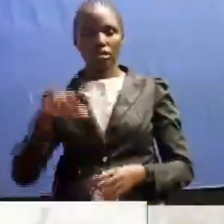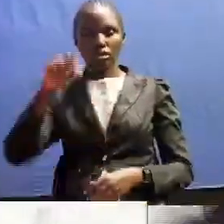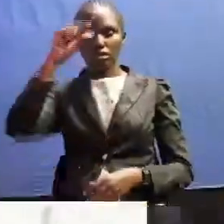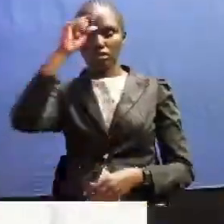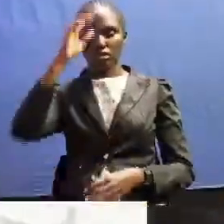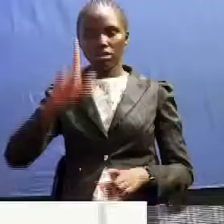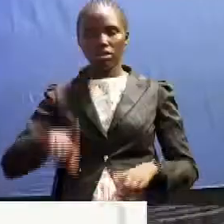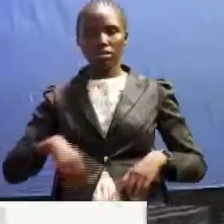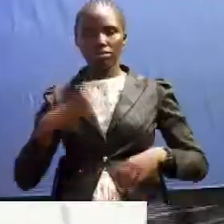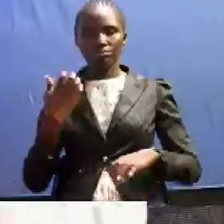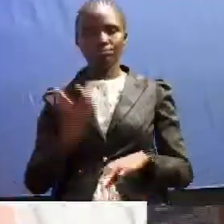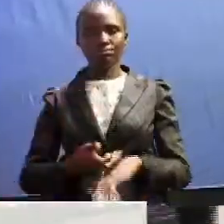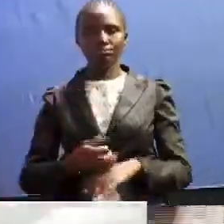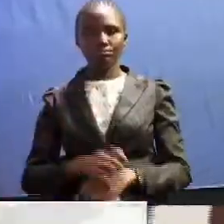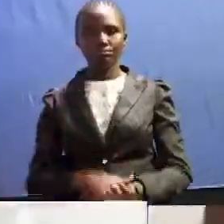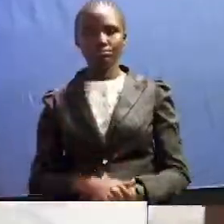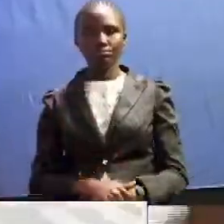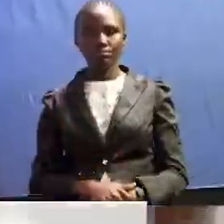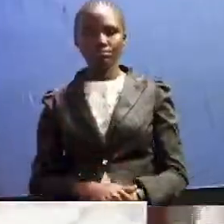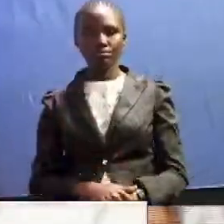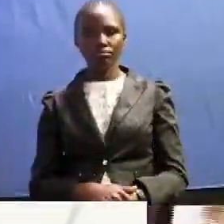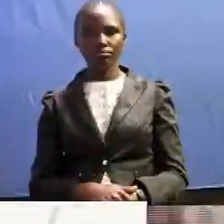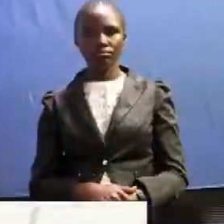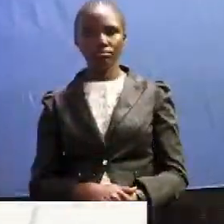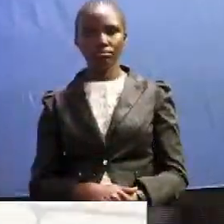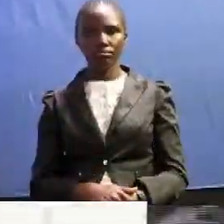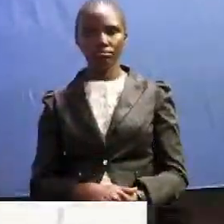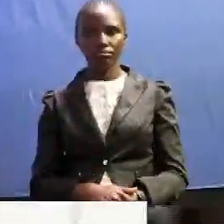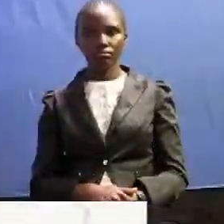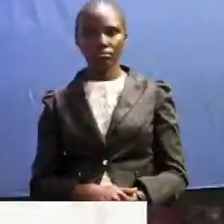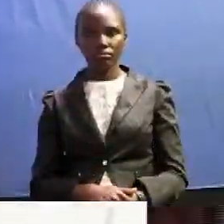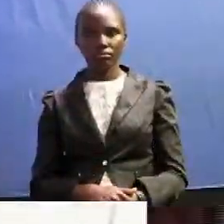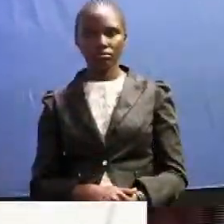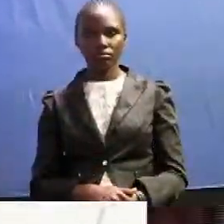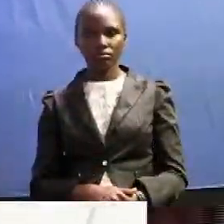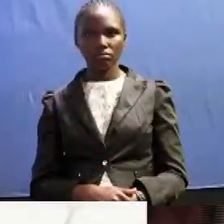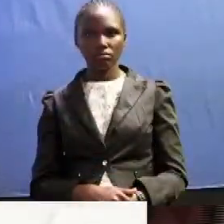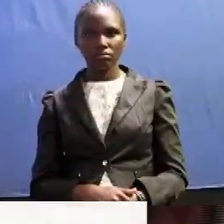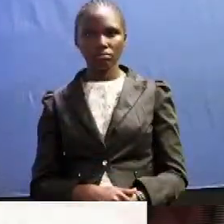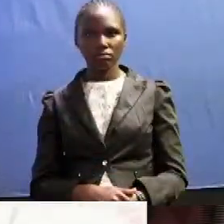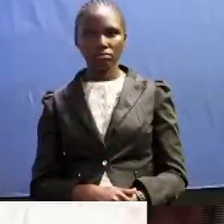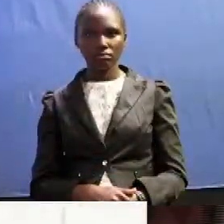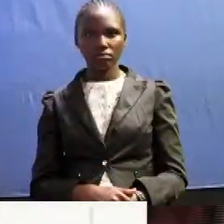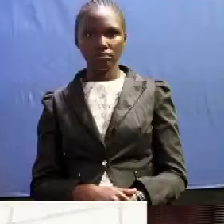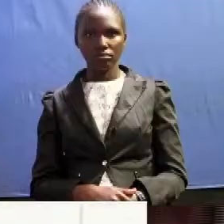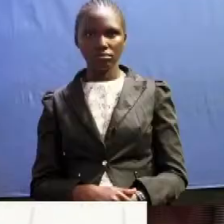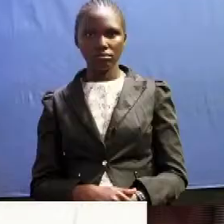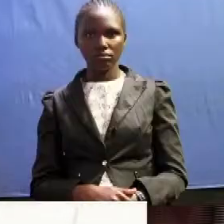of living. Yusuf Abdinasir, KUTV, Nairobi.